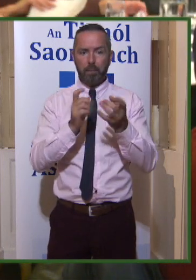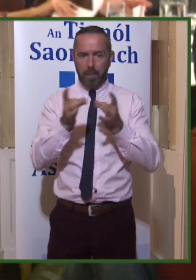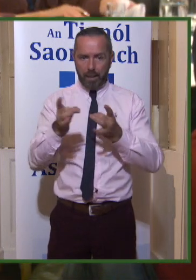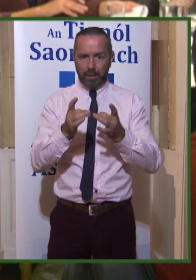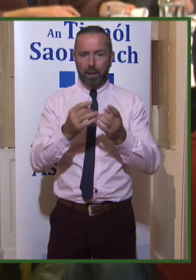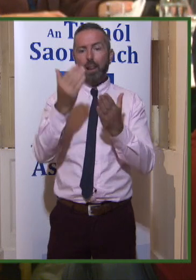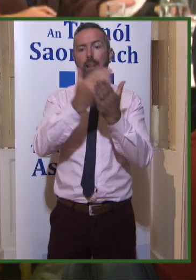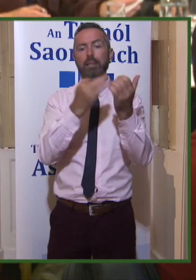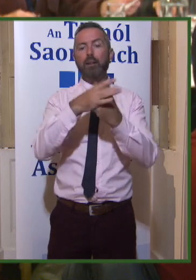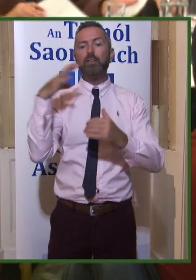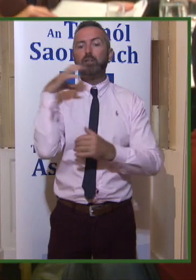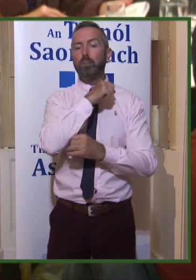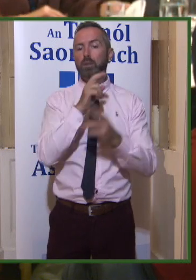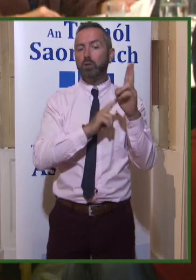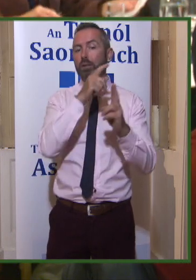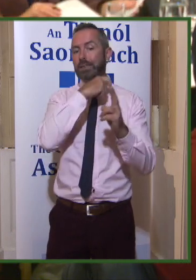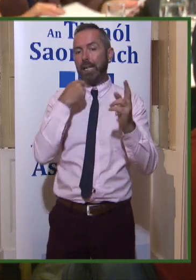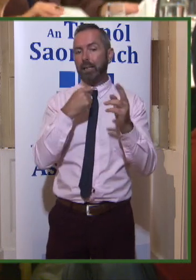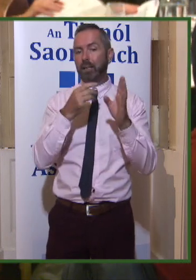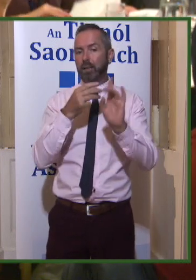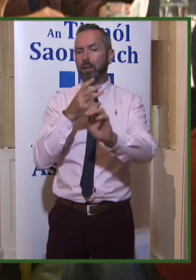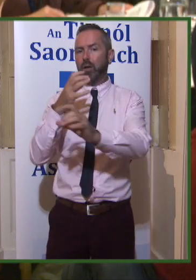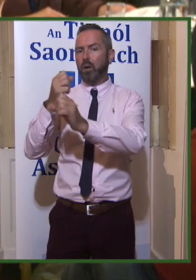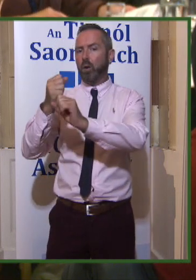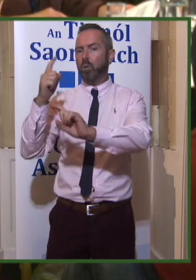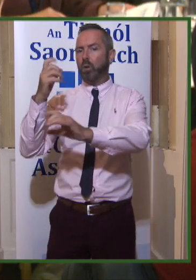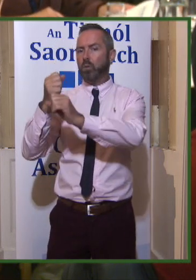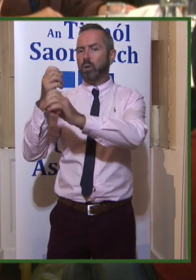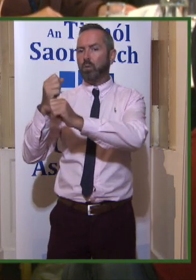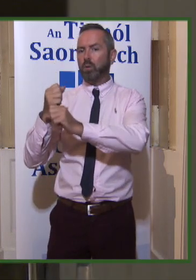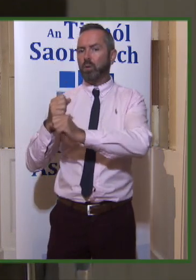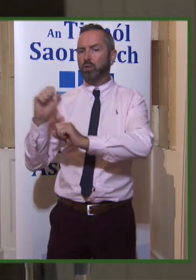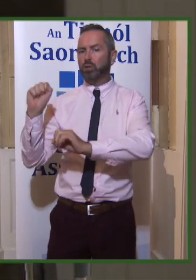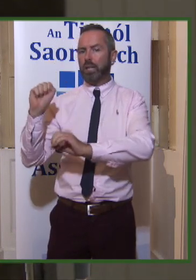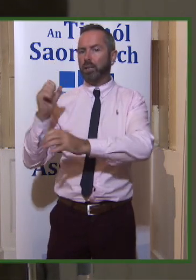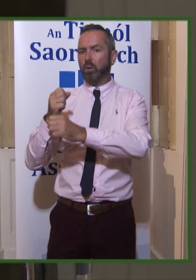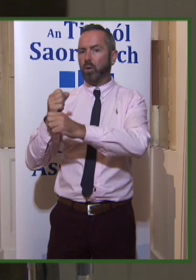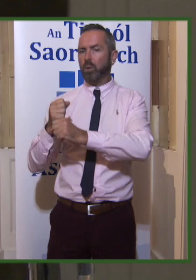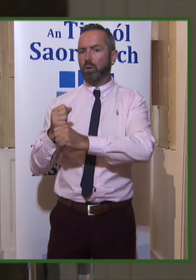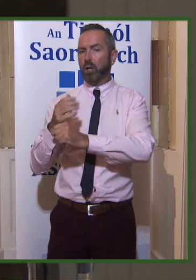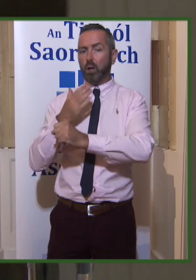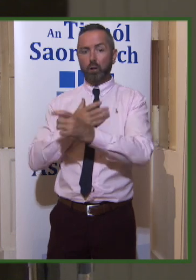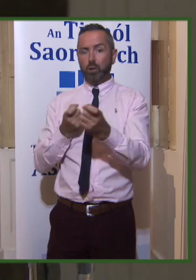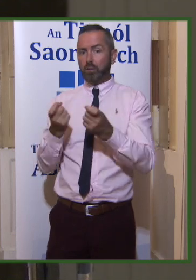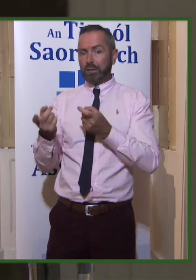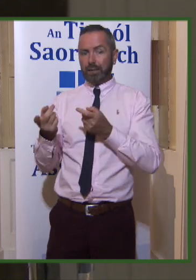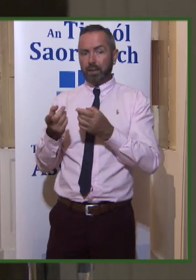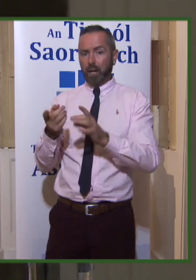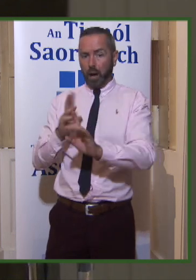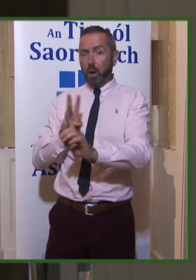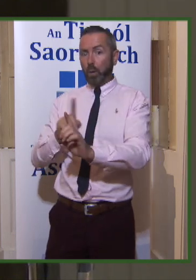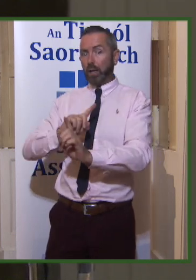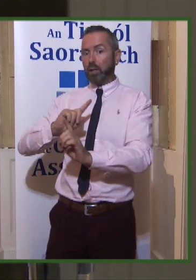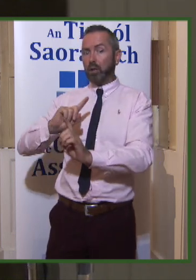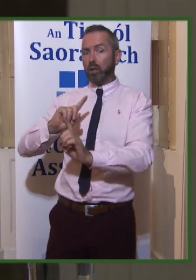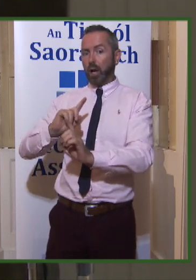of assumptions to read the power of initiative. Sorry, Shane. I just want to deal with. Sorry. I will come back to you. I will come